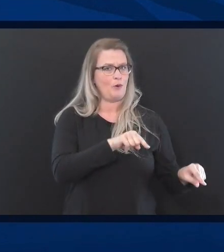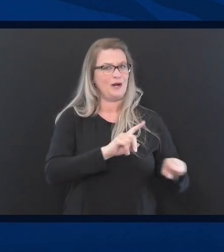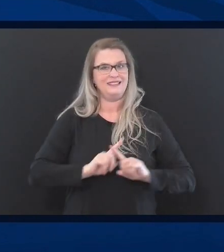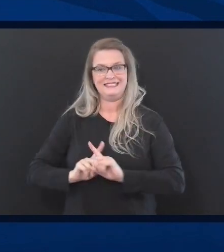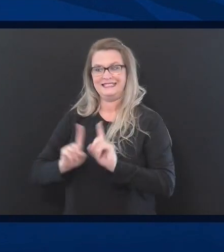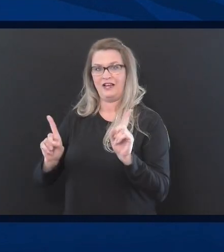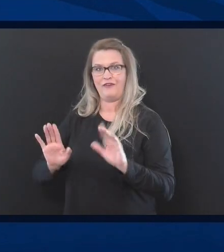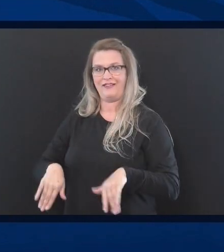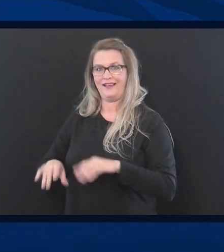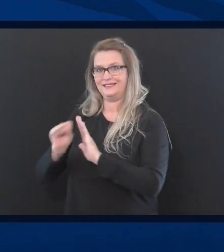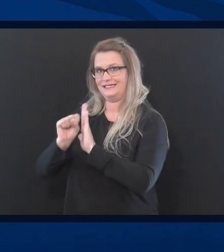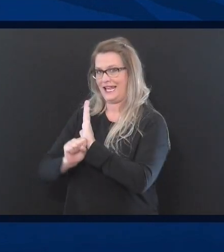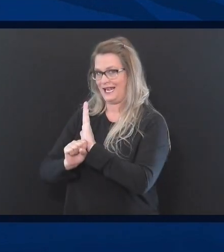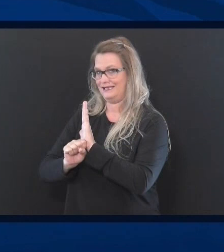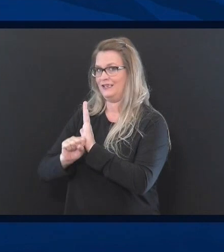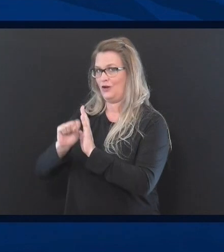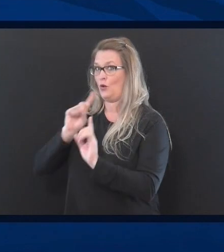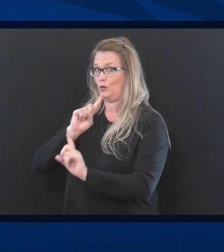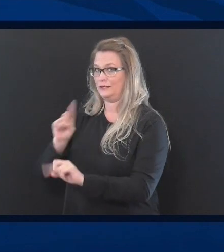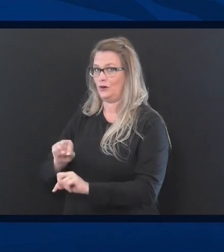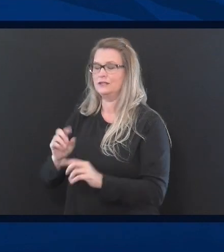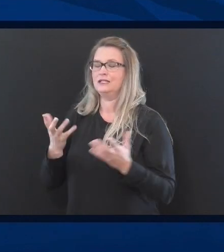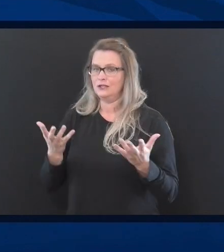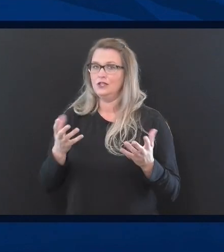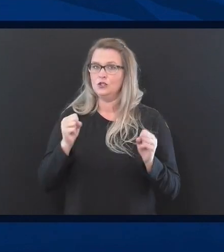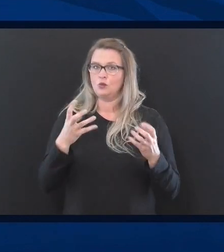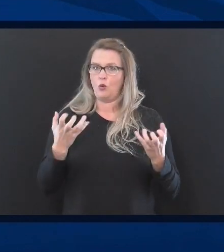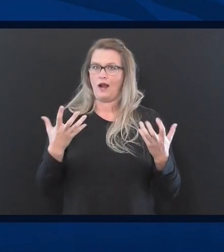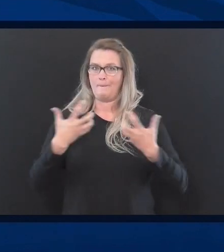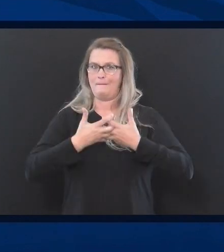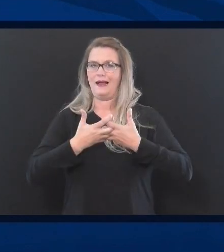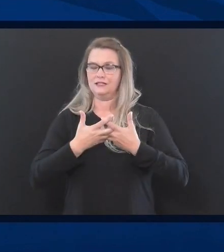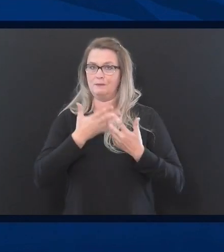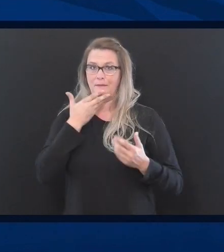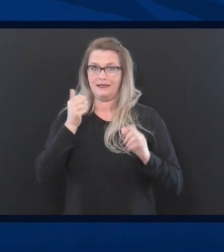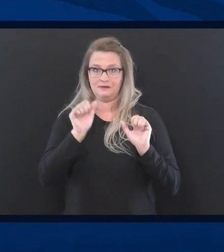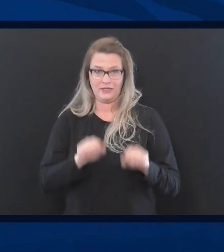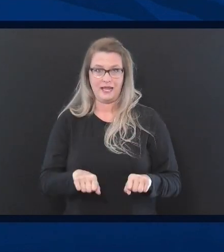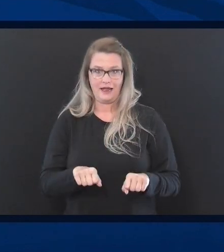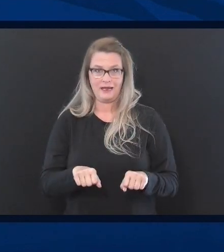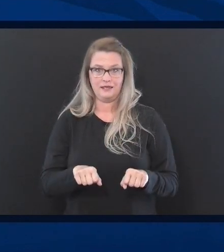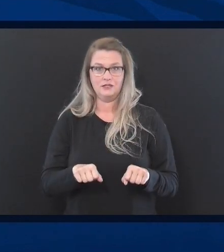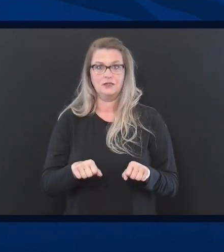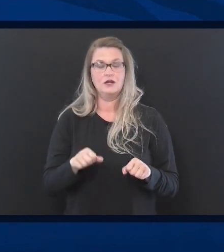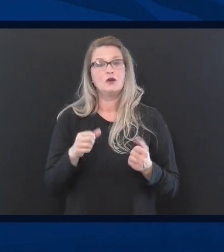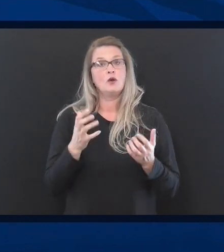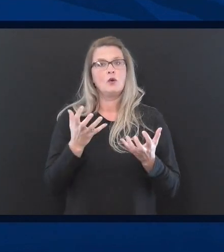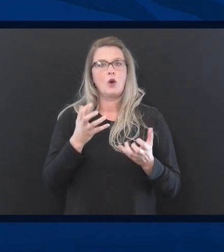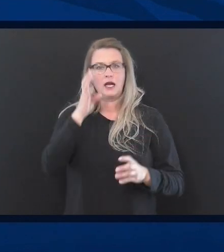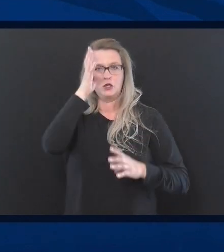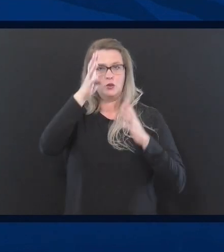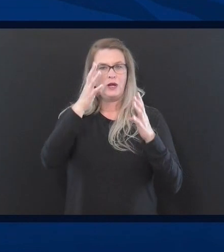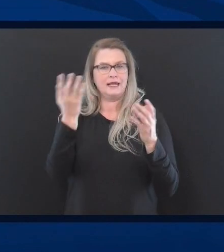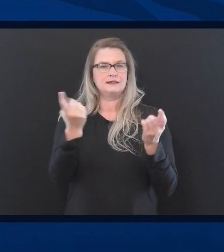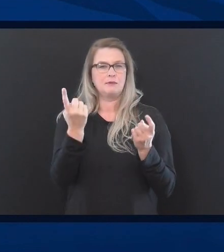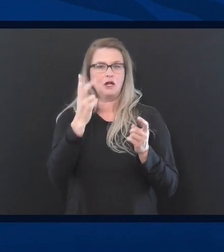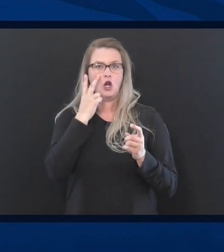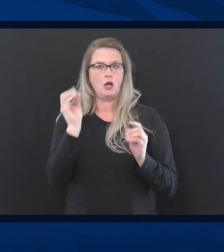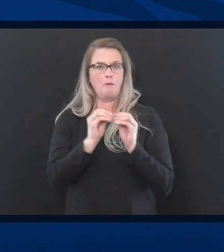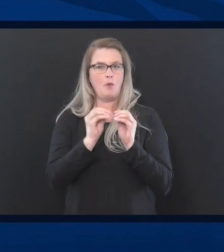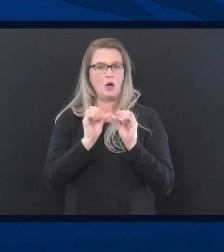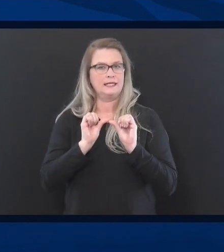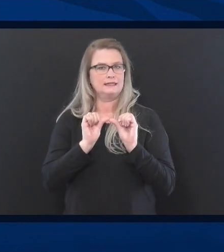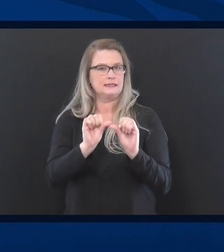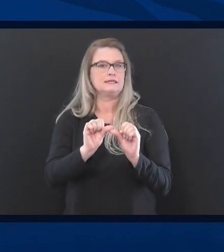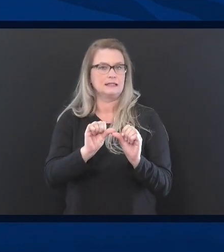these results come to the county people first and then get reported up to the state. So we're looking to try to create a consistent updating